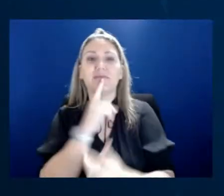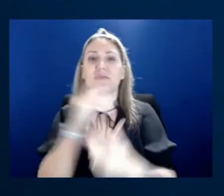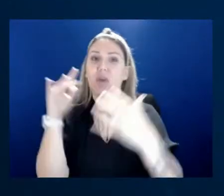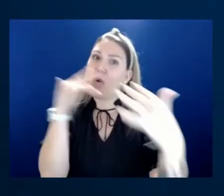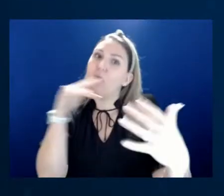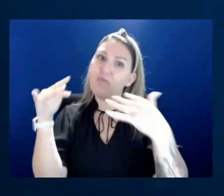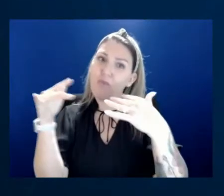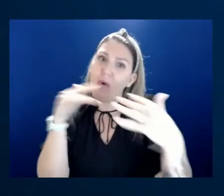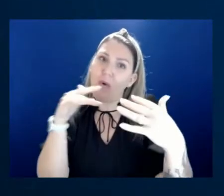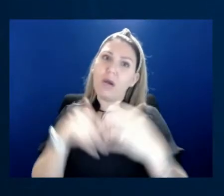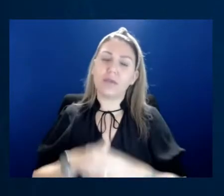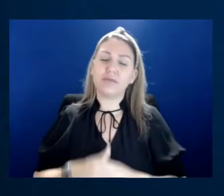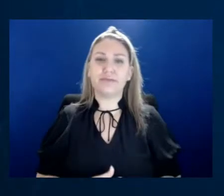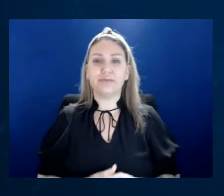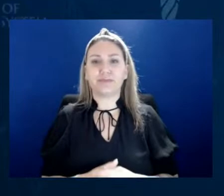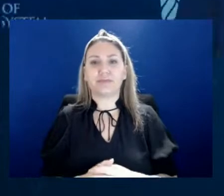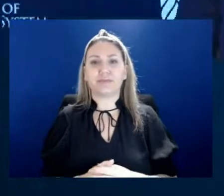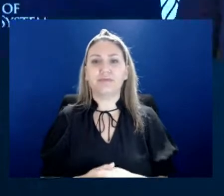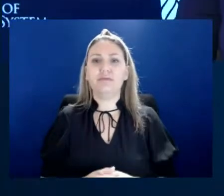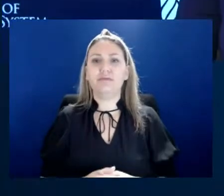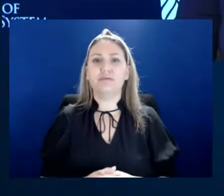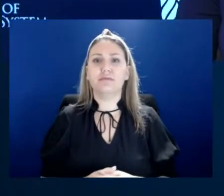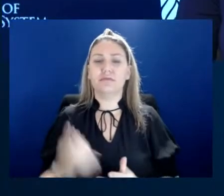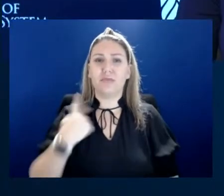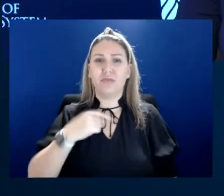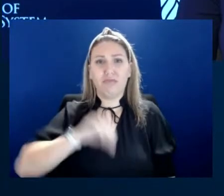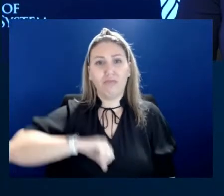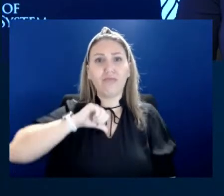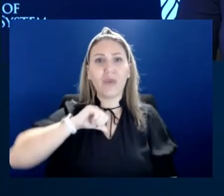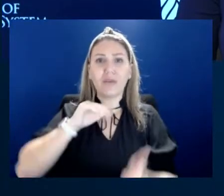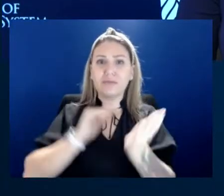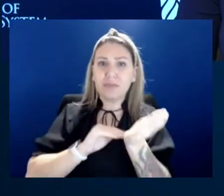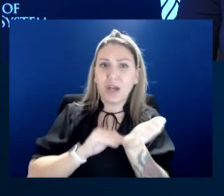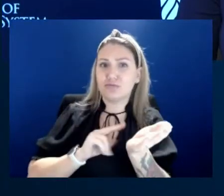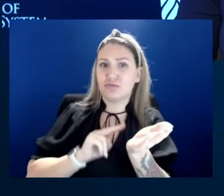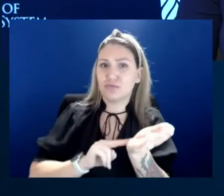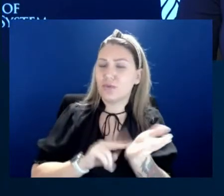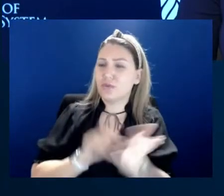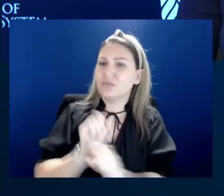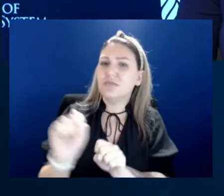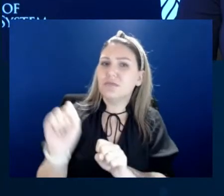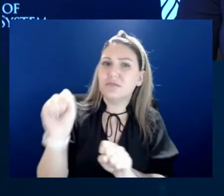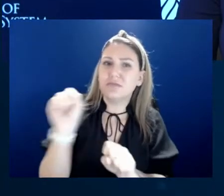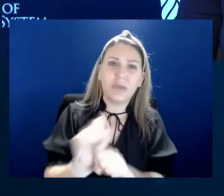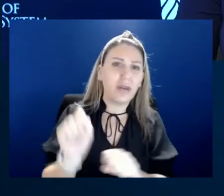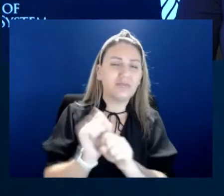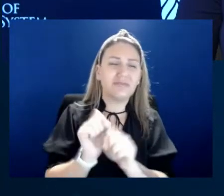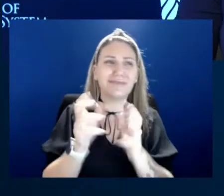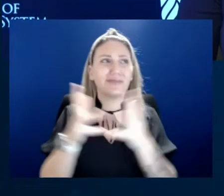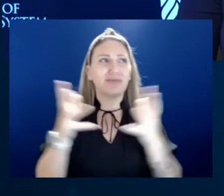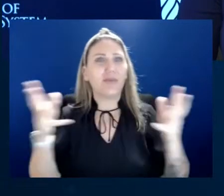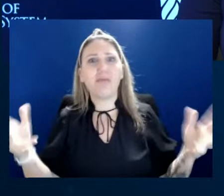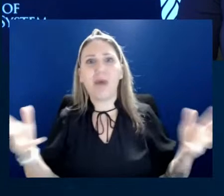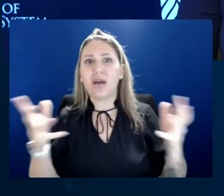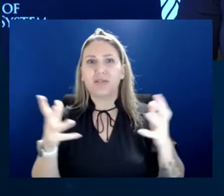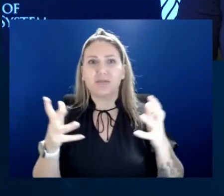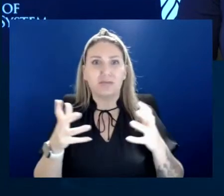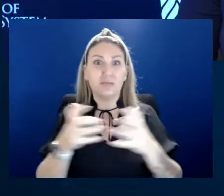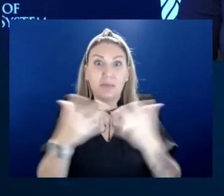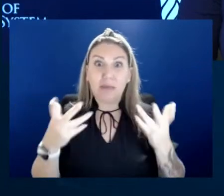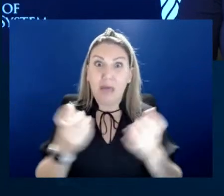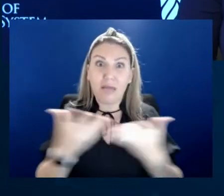And we are just so proud of the doctors and nurses who are working so hard, doing so much with so little. It's